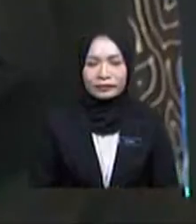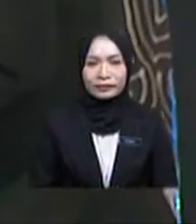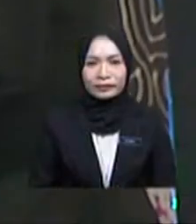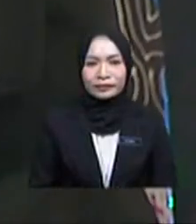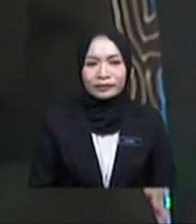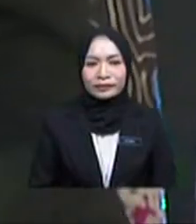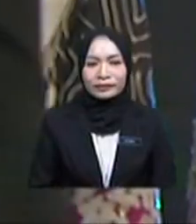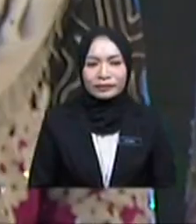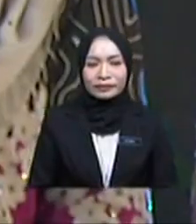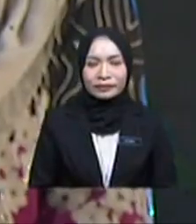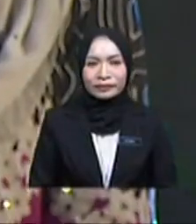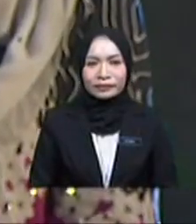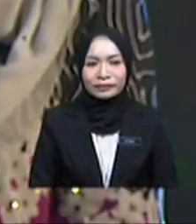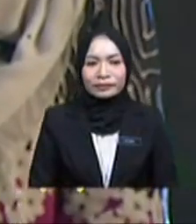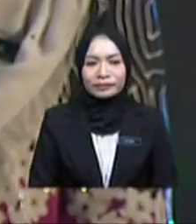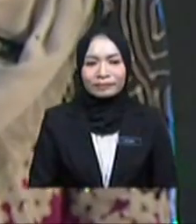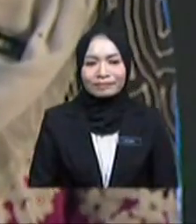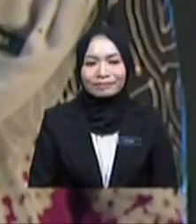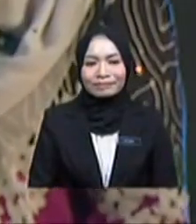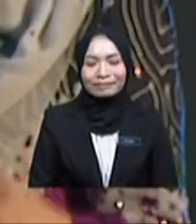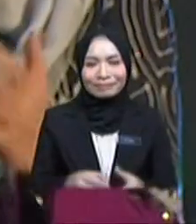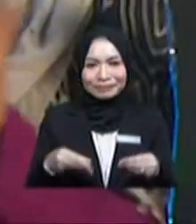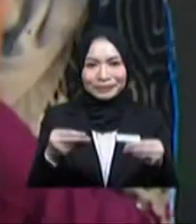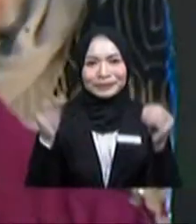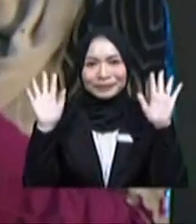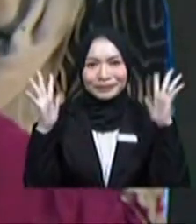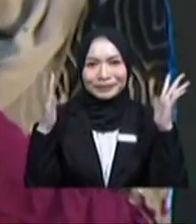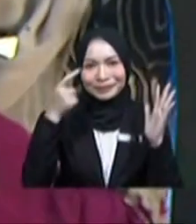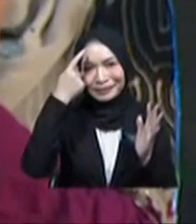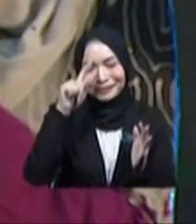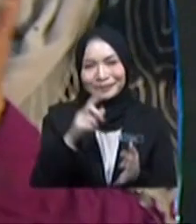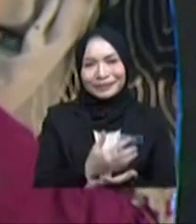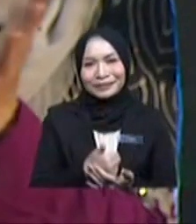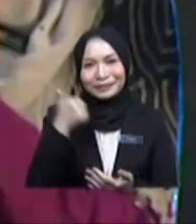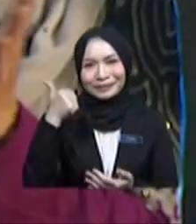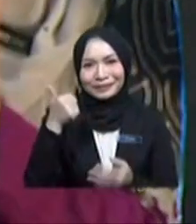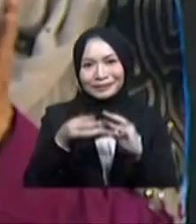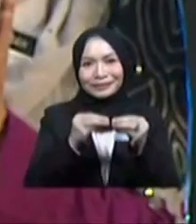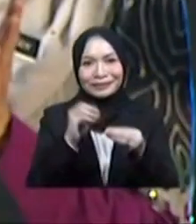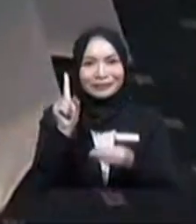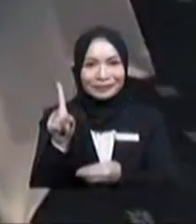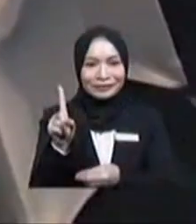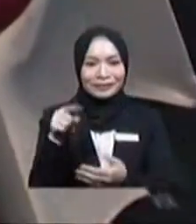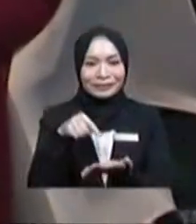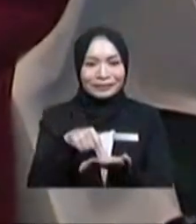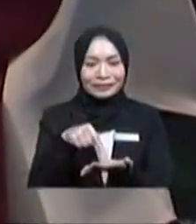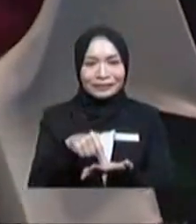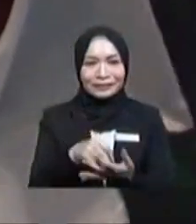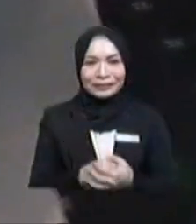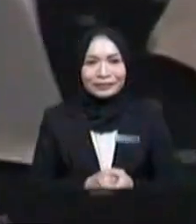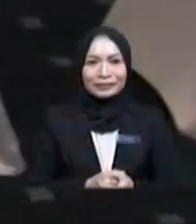ladies and gentlemen, another round of applause for the winners of the Digital Innovation in English Language Teaching and Learning